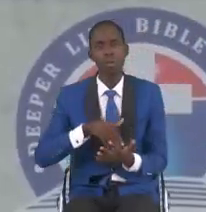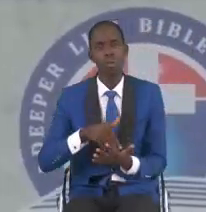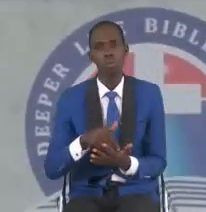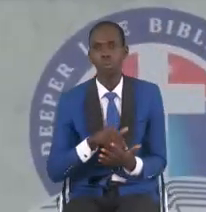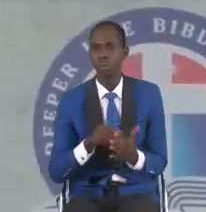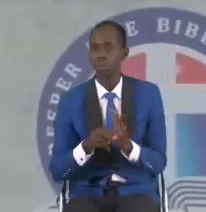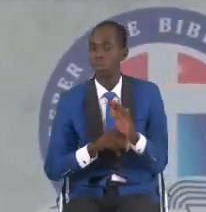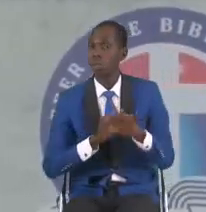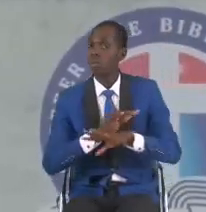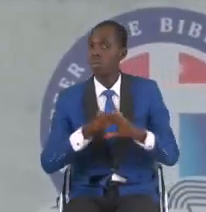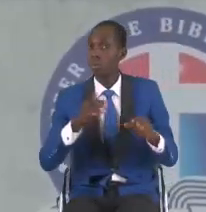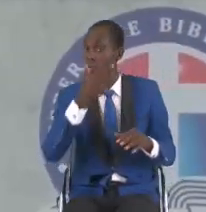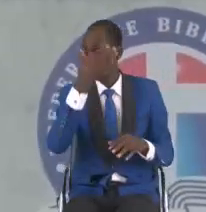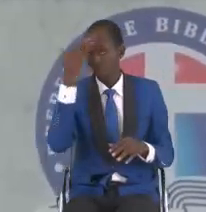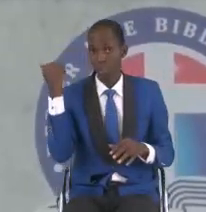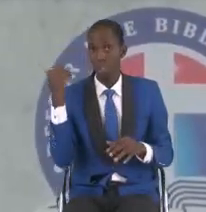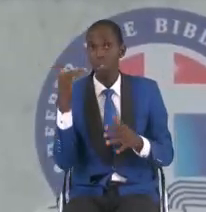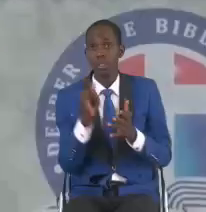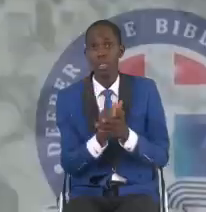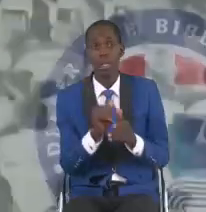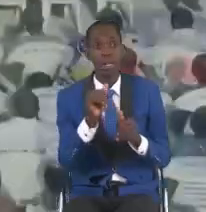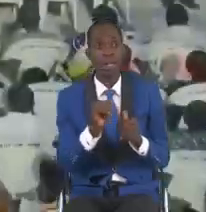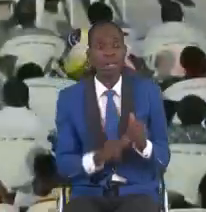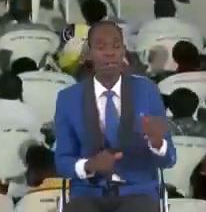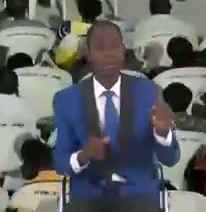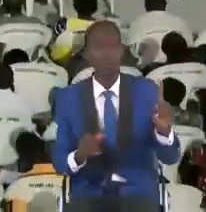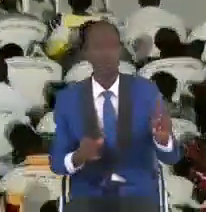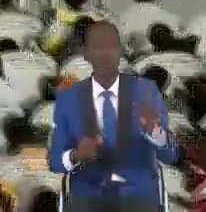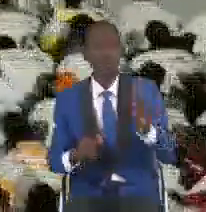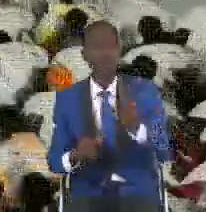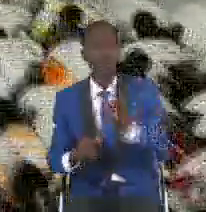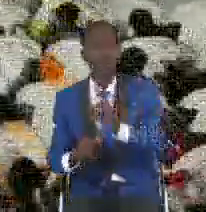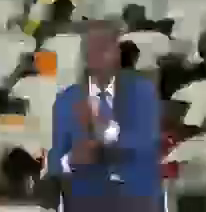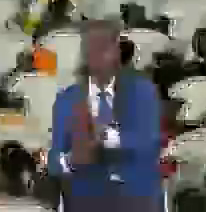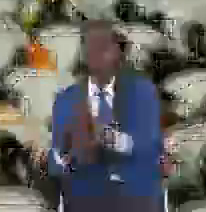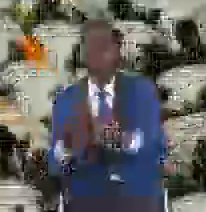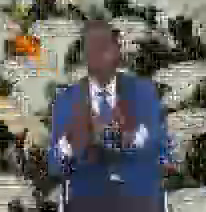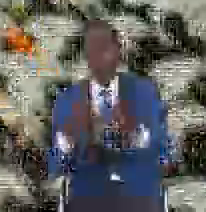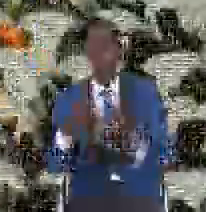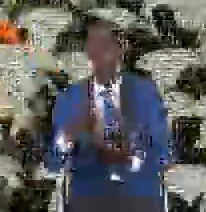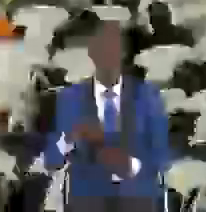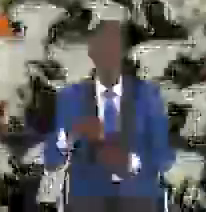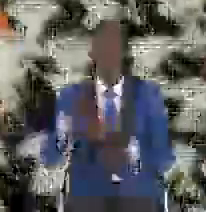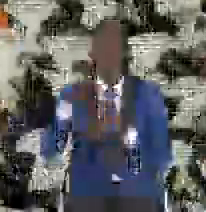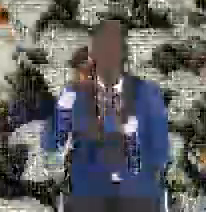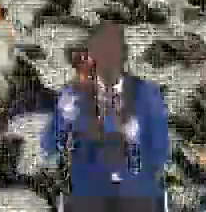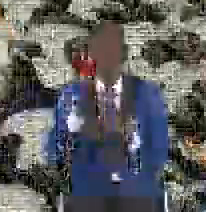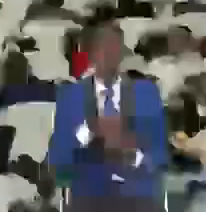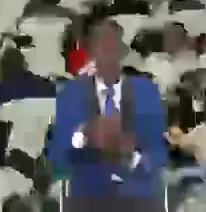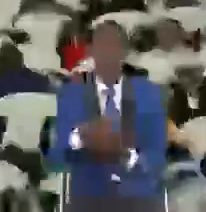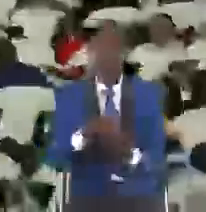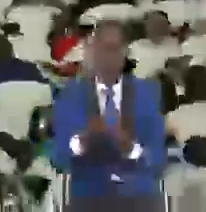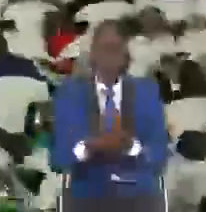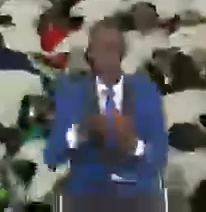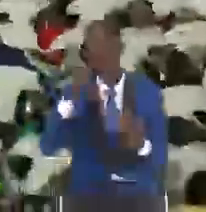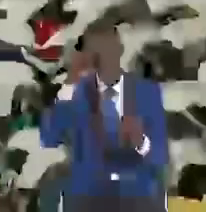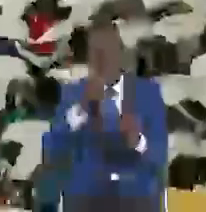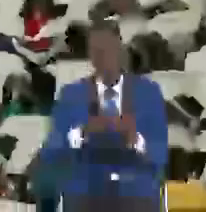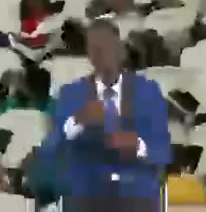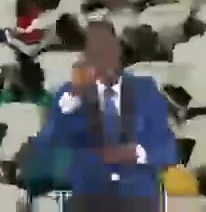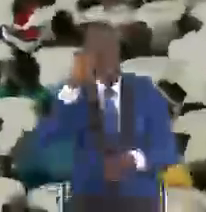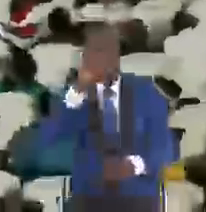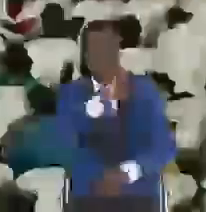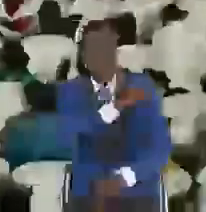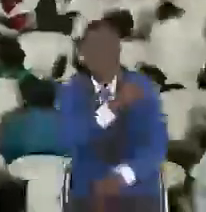forget that each one has peculiar weaknesses. Samson had